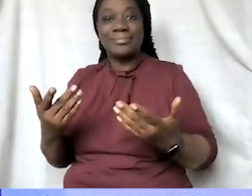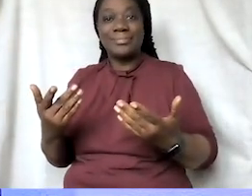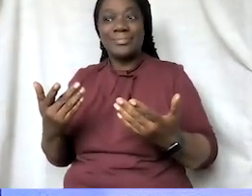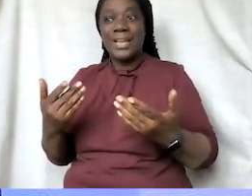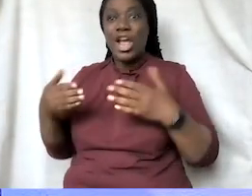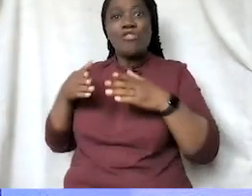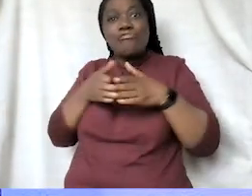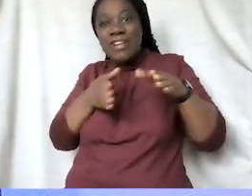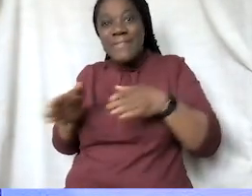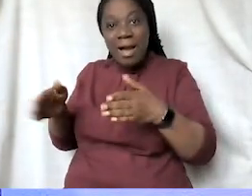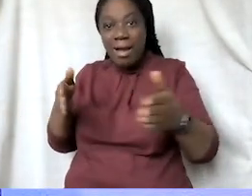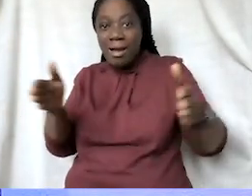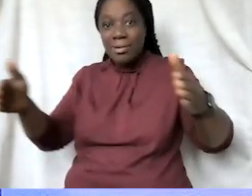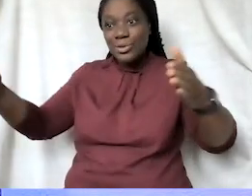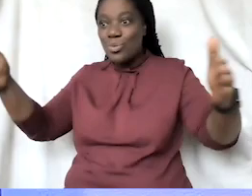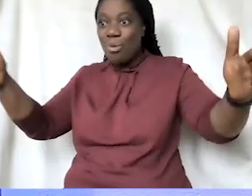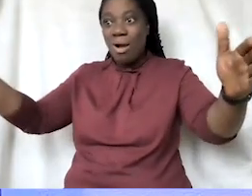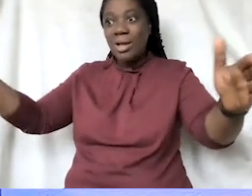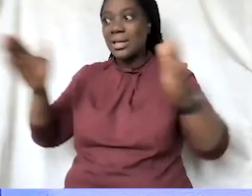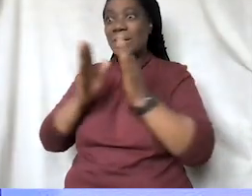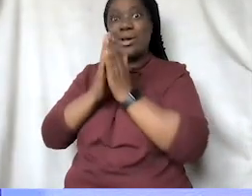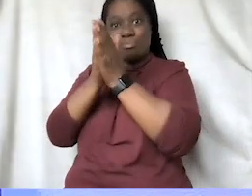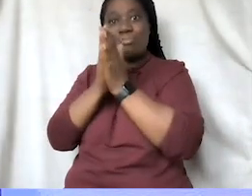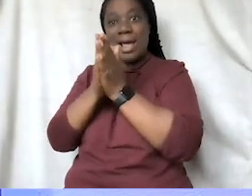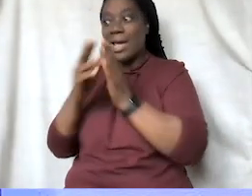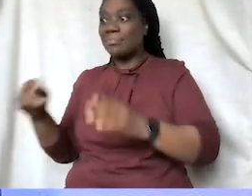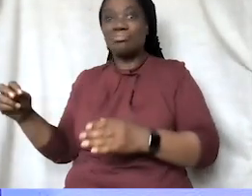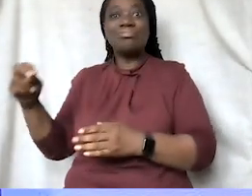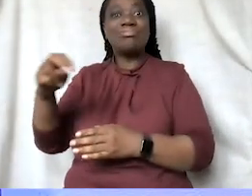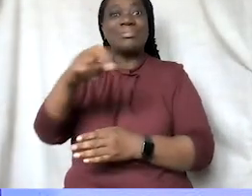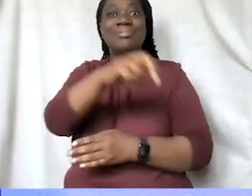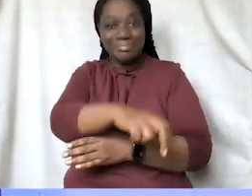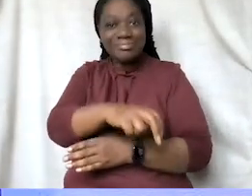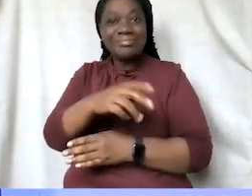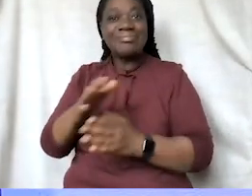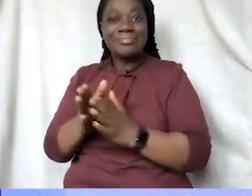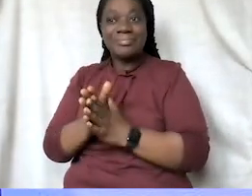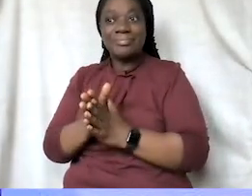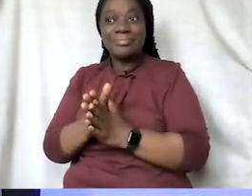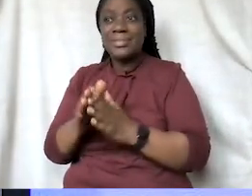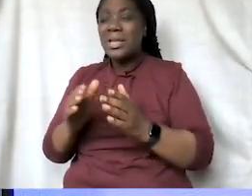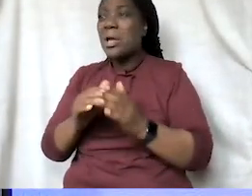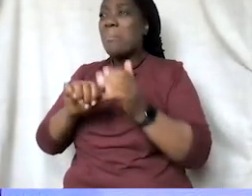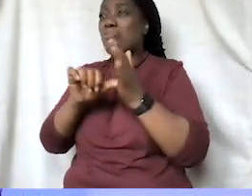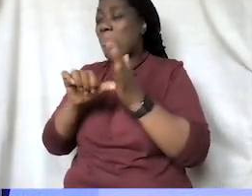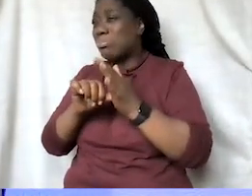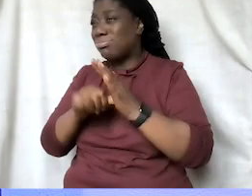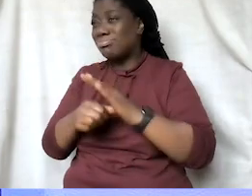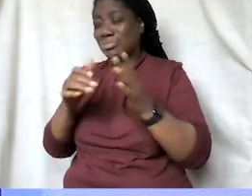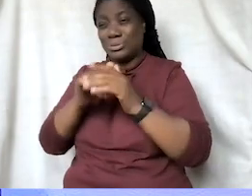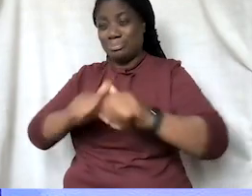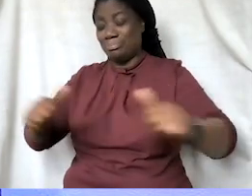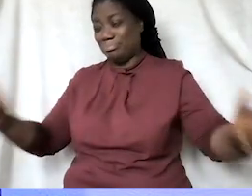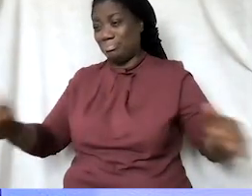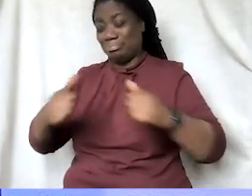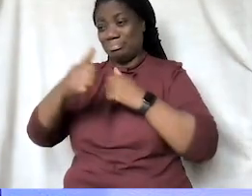too wide that prayer cannot take you across. There is no problem too big that prayer cannot solve. There